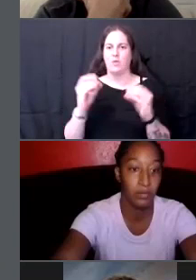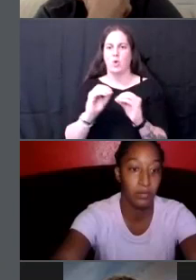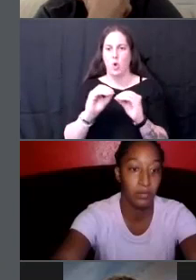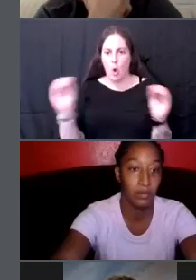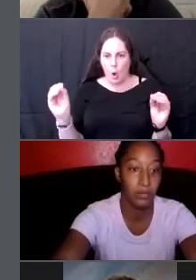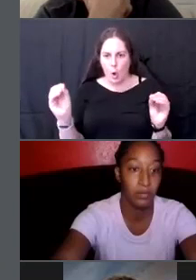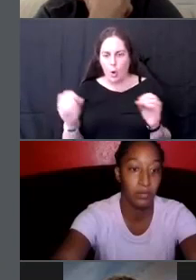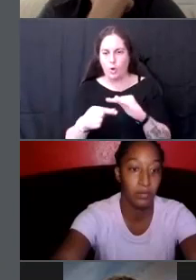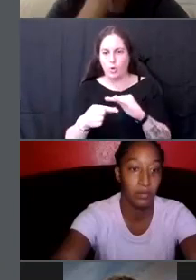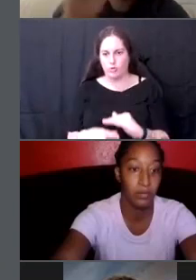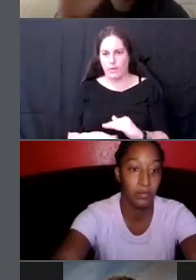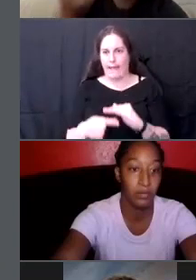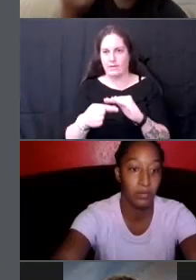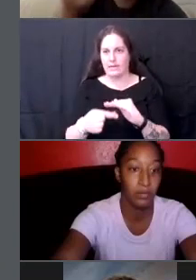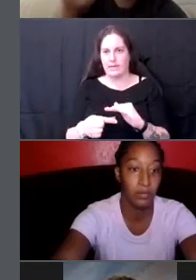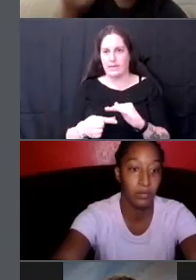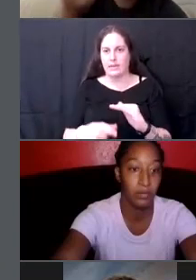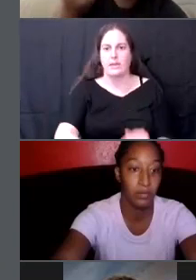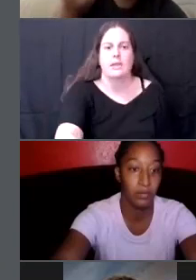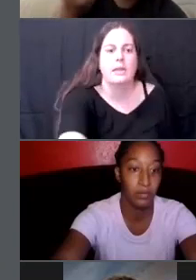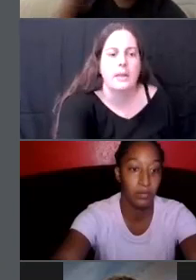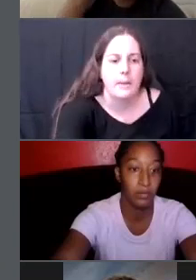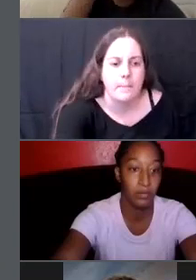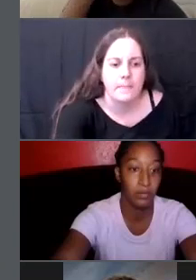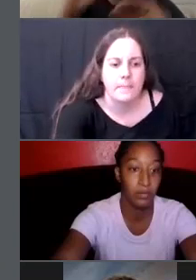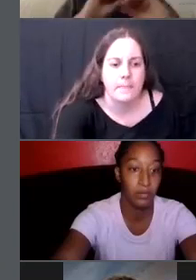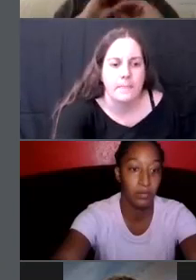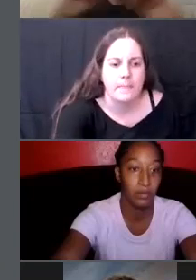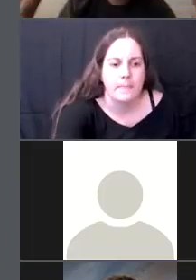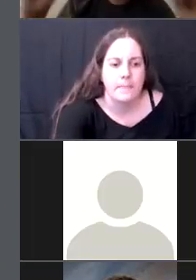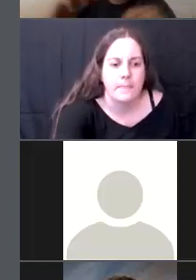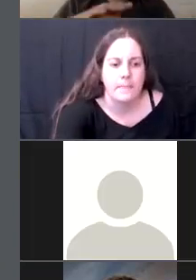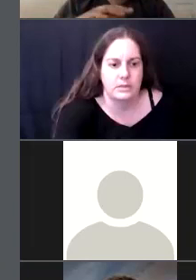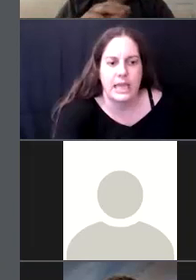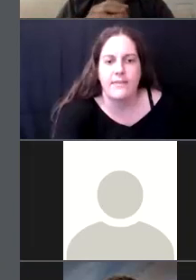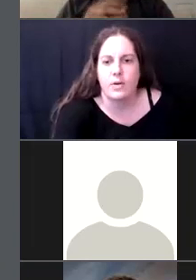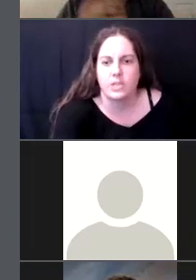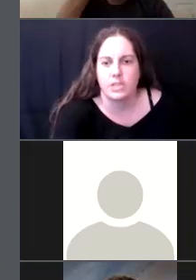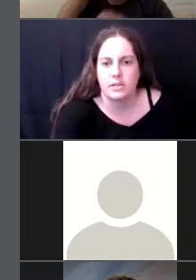There's microgravity, meaning that there's a small value.